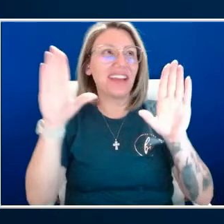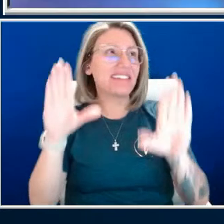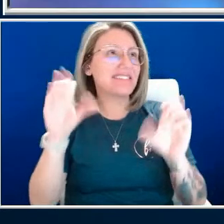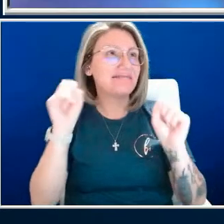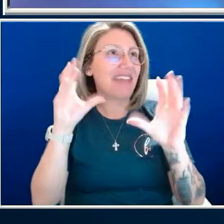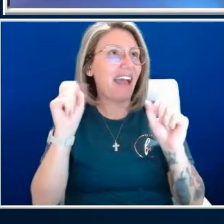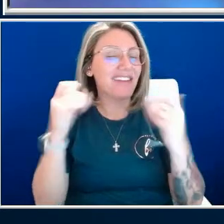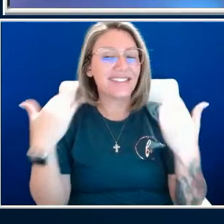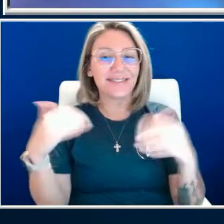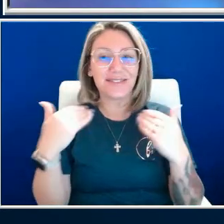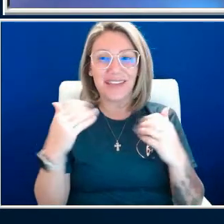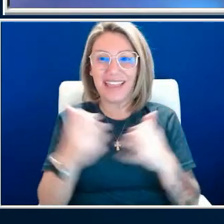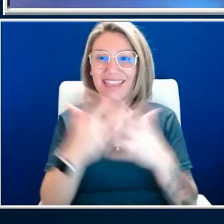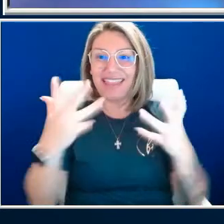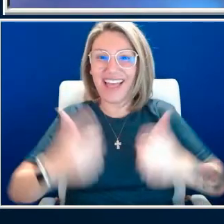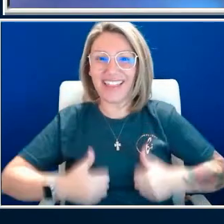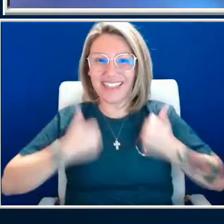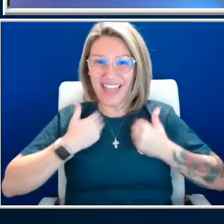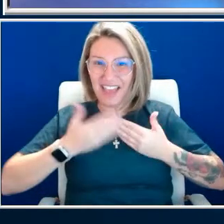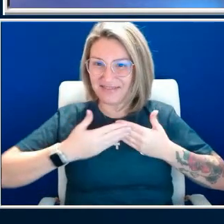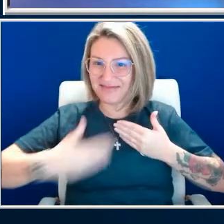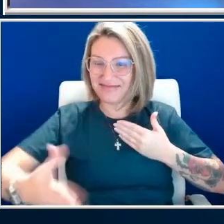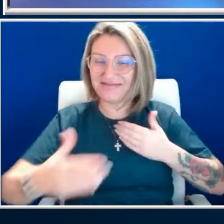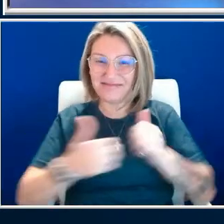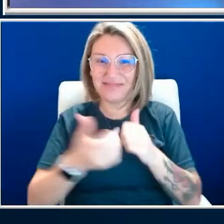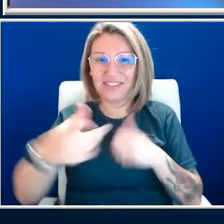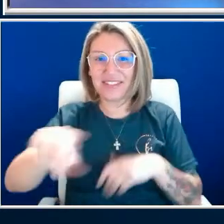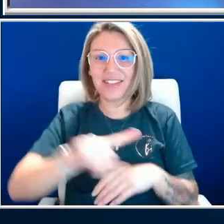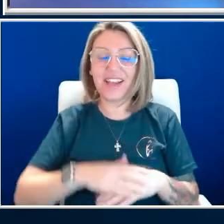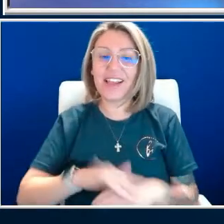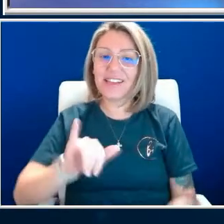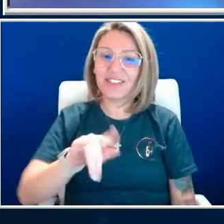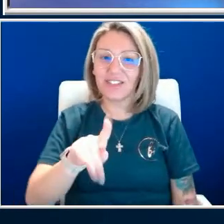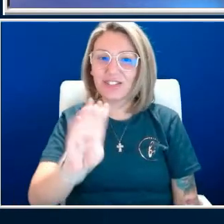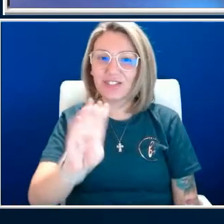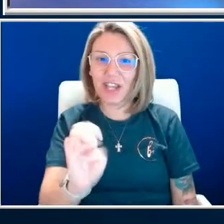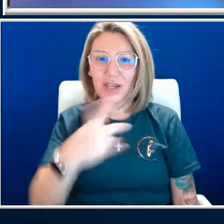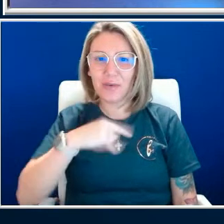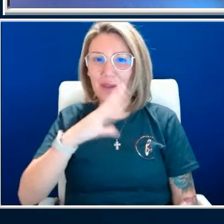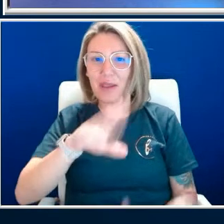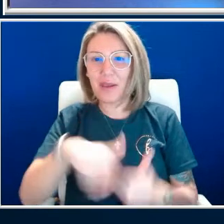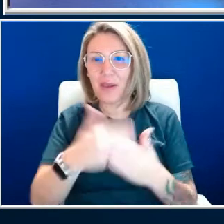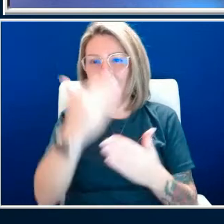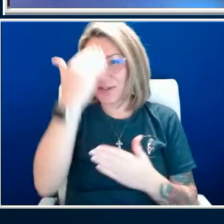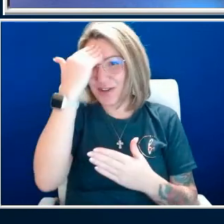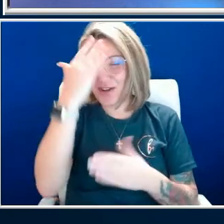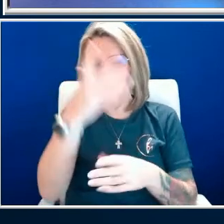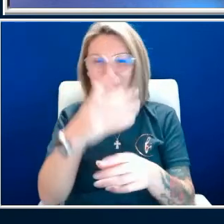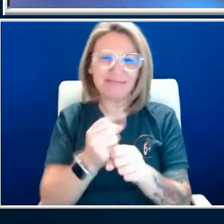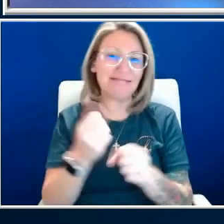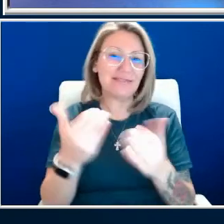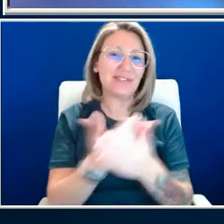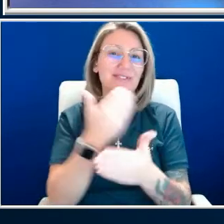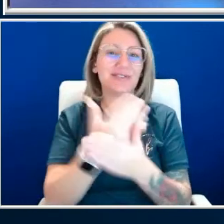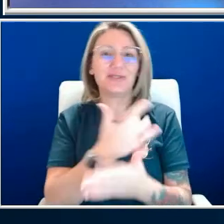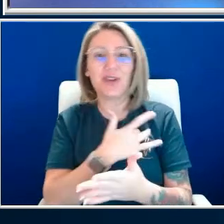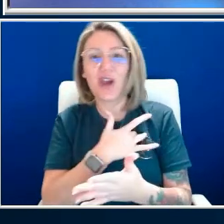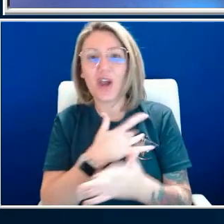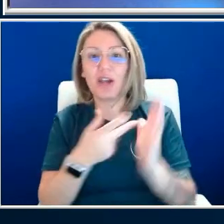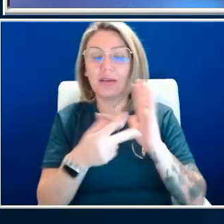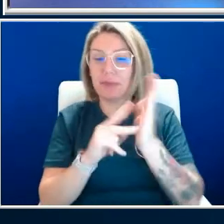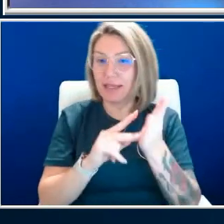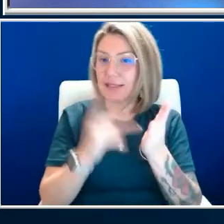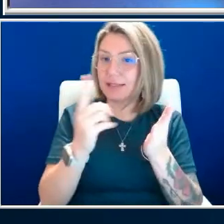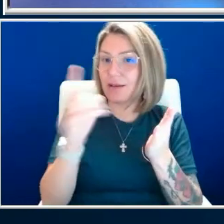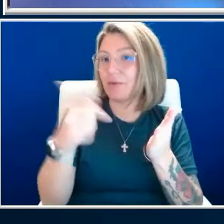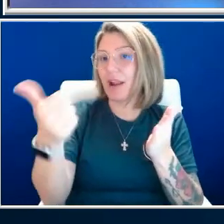them. Yes. So, Jackie, as we all know, getting a new heart and a chance at life means that someone else lost their life. What